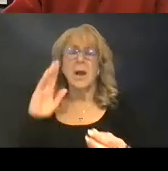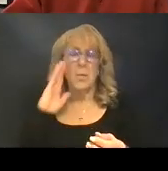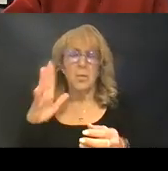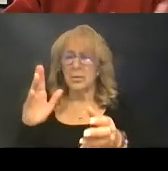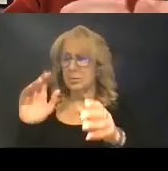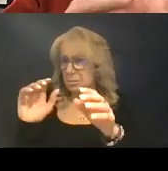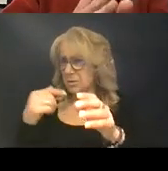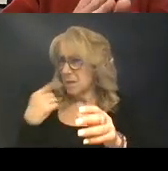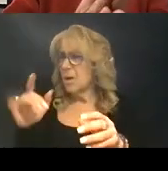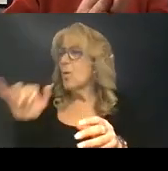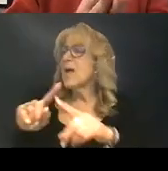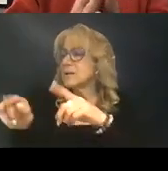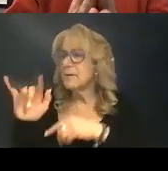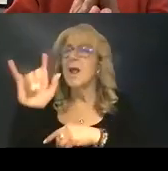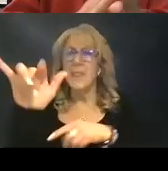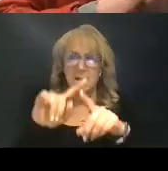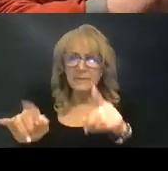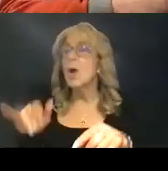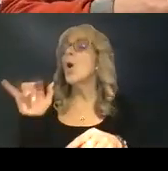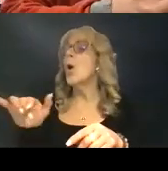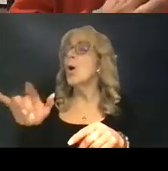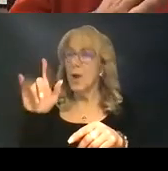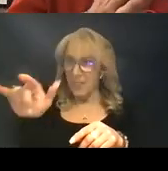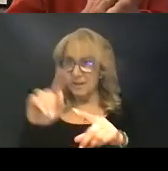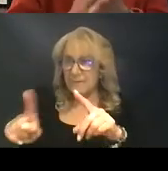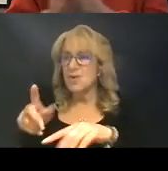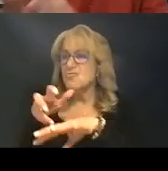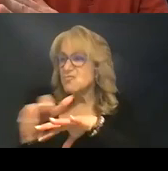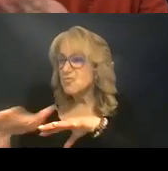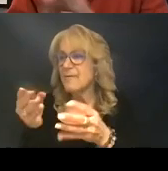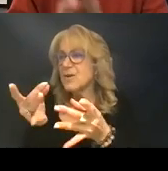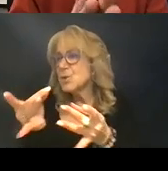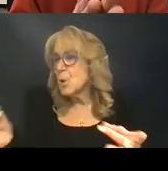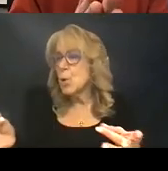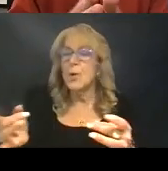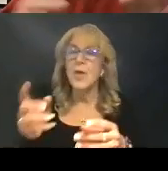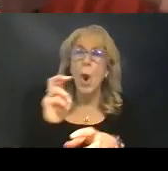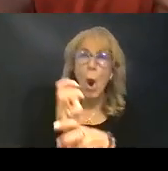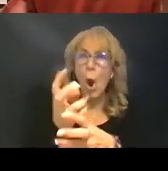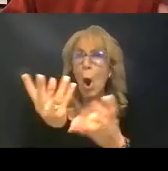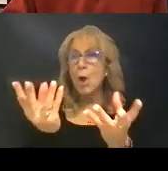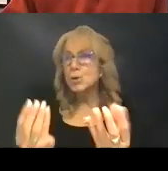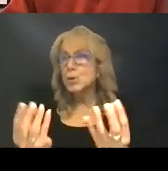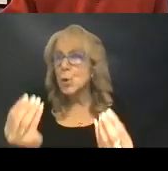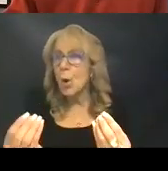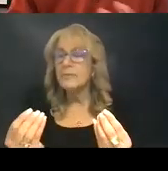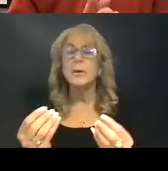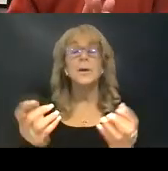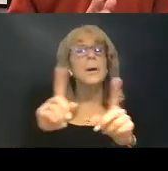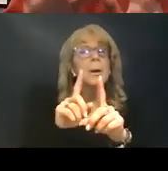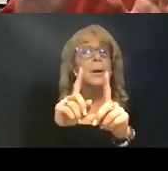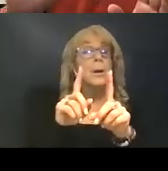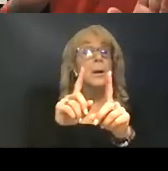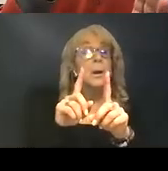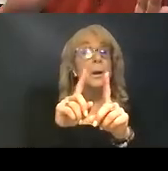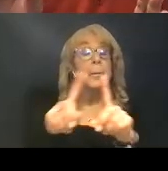material from another. For example, a material could be rough or smooth. It could be hard or soft. Well, with fluids, we need